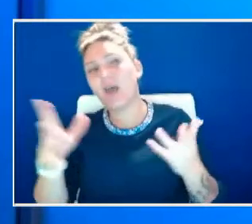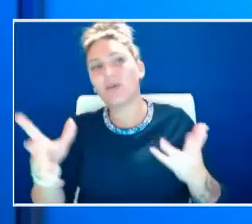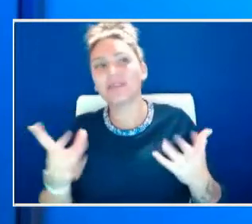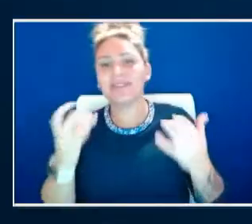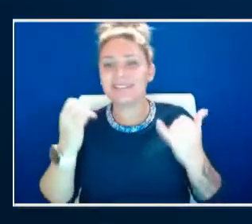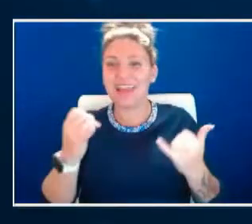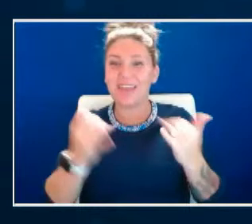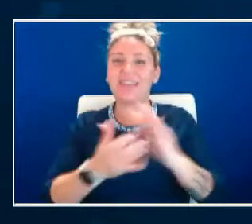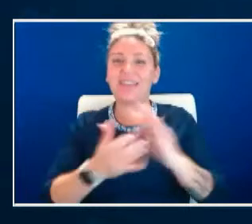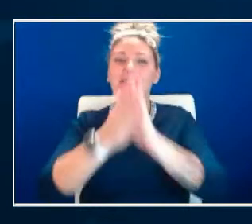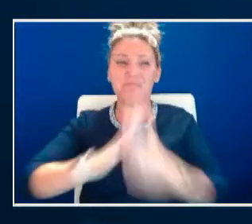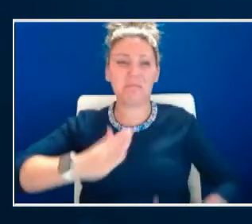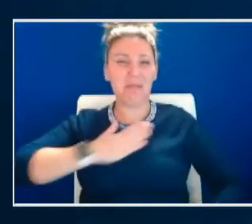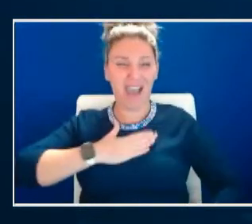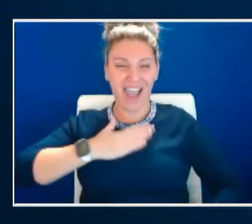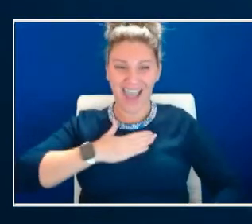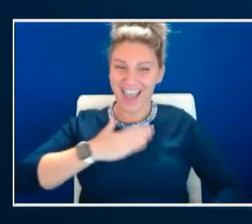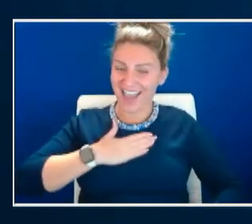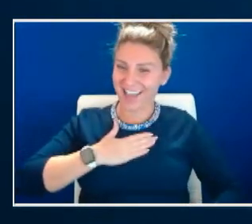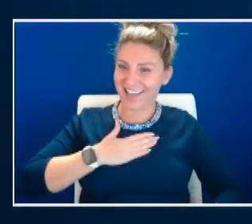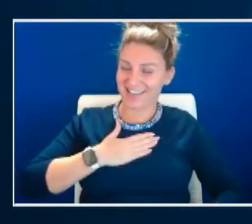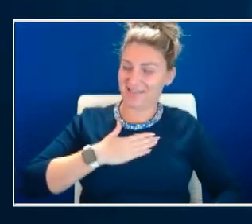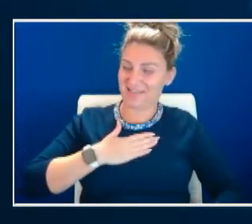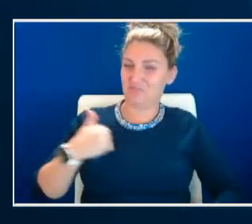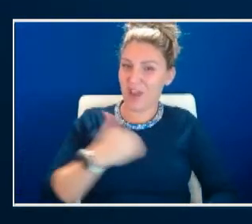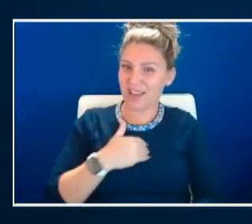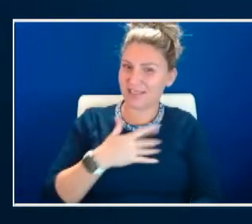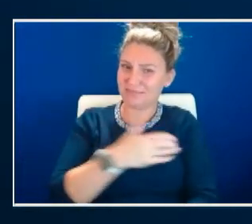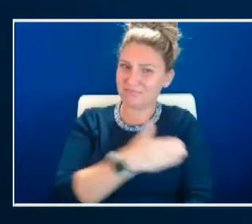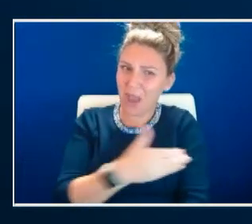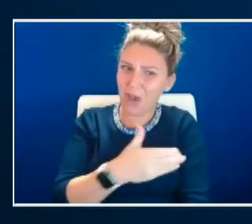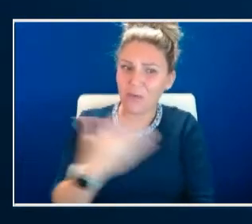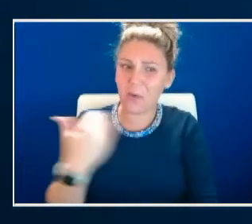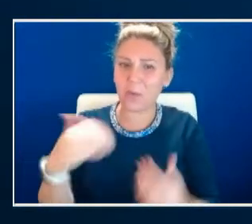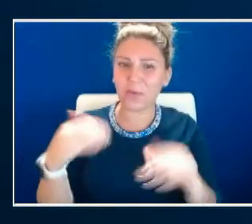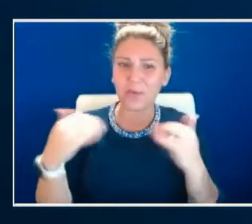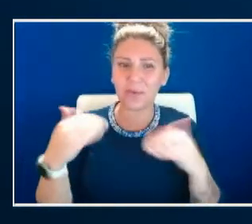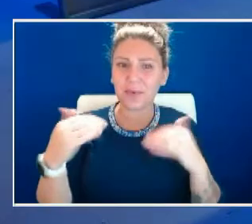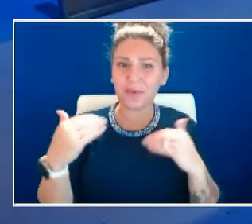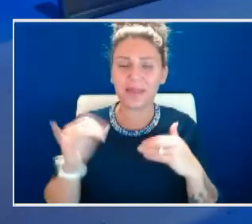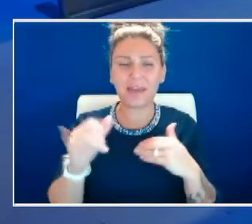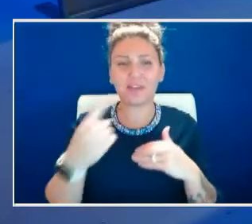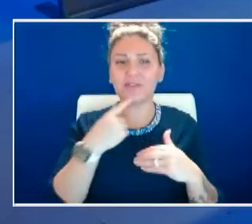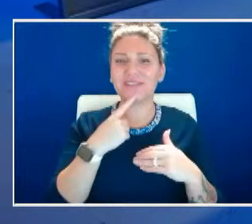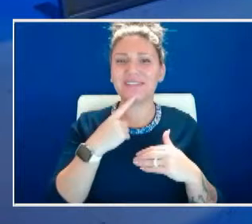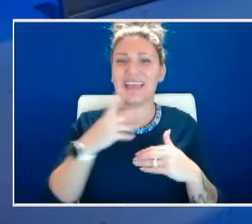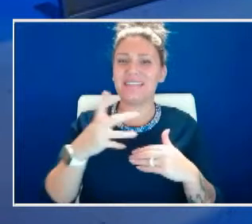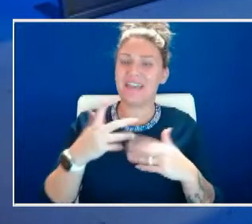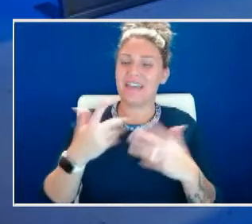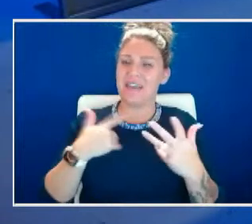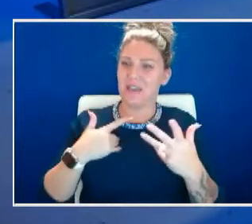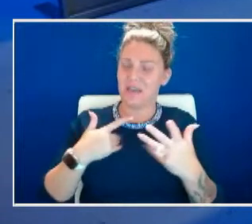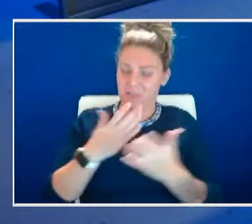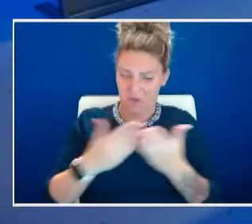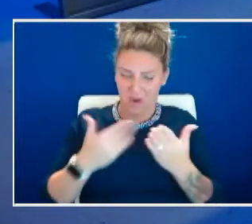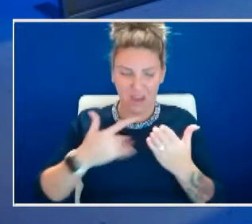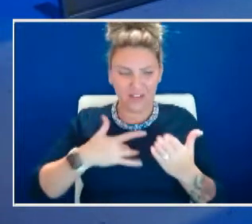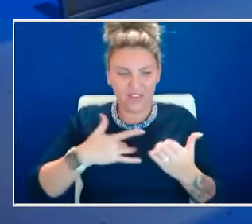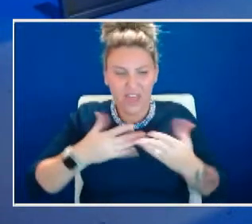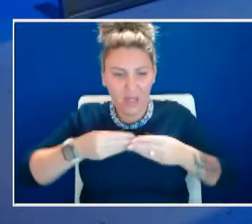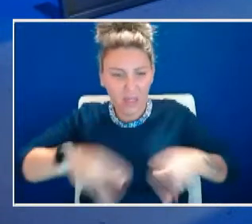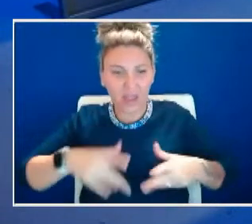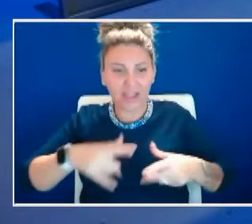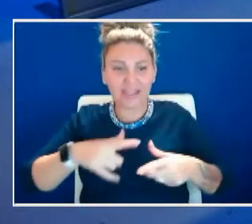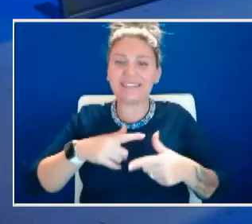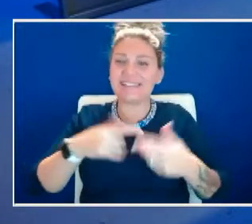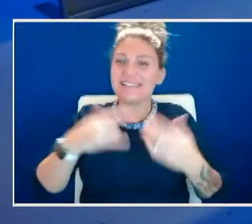Mine again. They were mine again. That's really powerful, right, Dr. Butterworth? Like you said, just regaining that part of you that you feel you've lost. You're trying to you're in that position